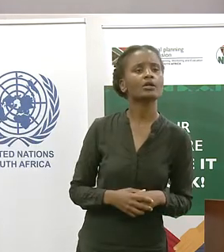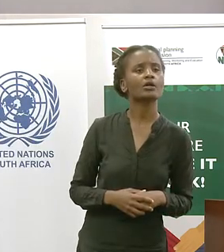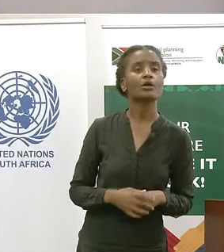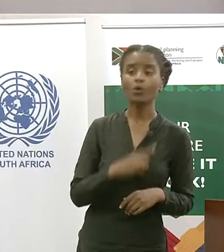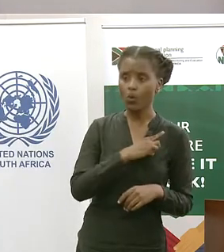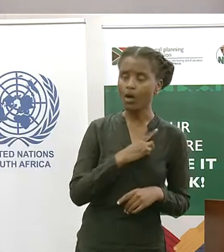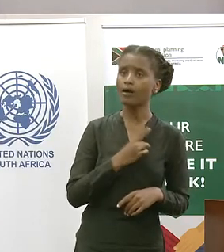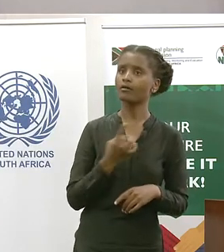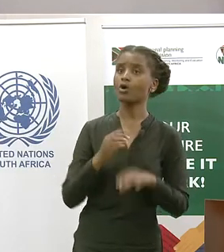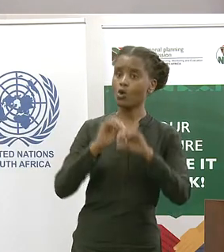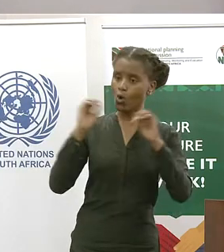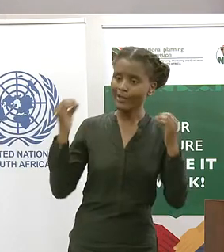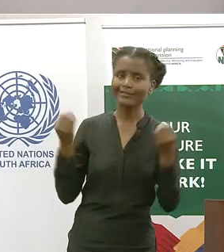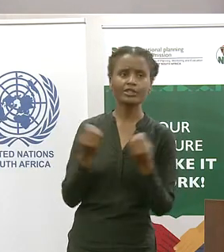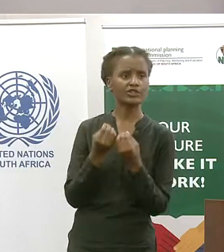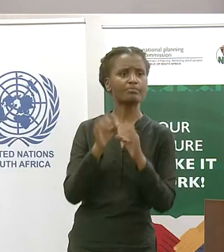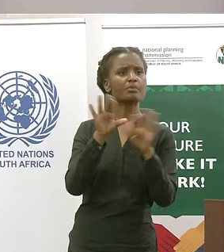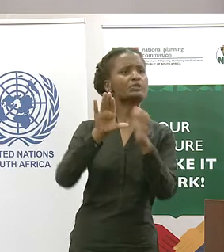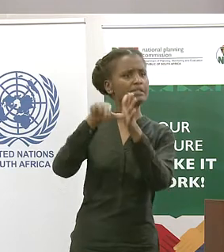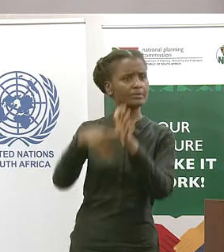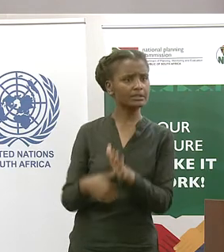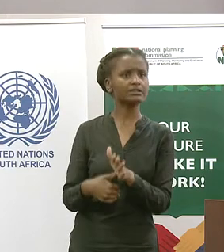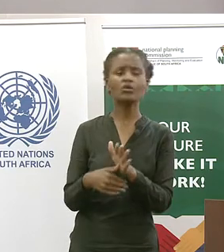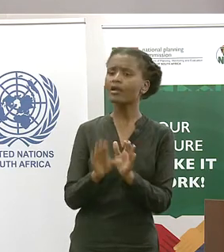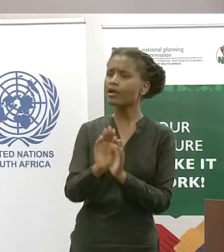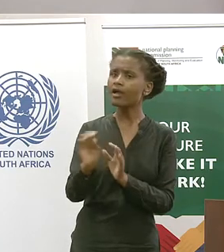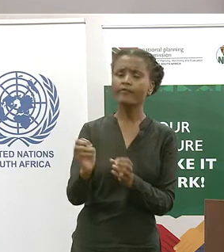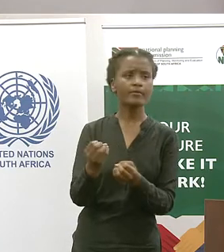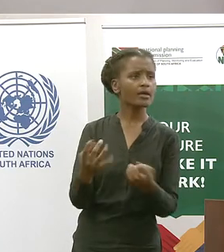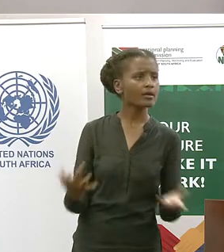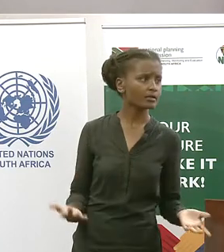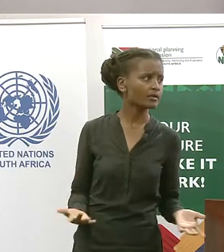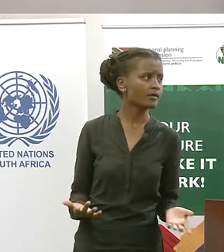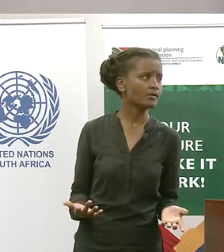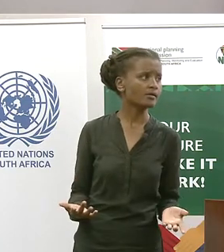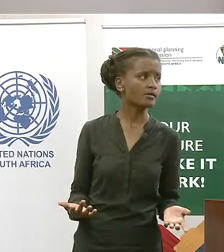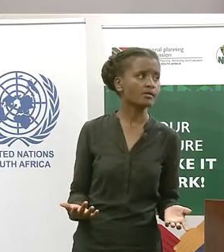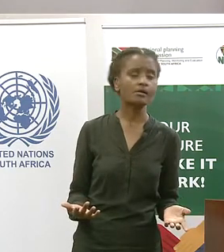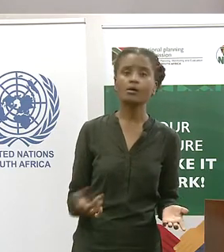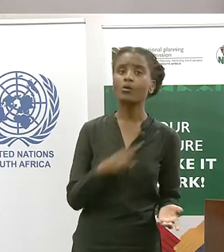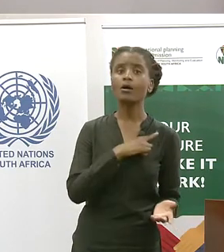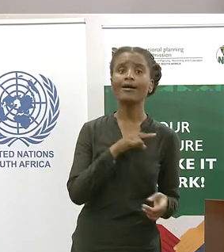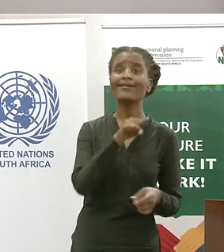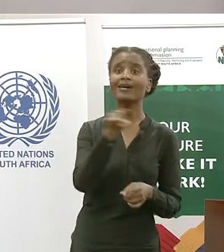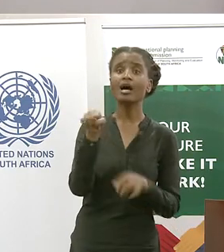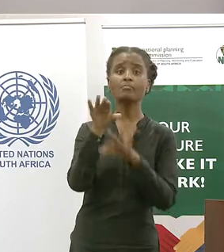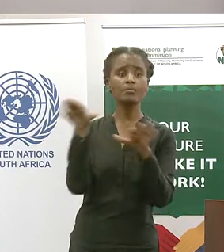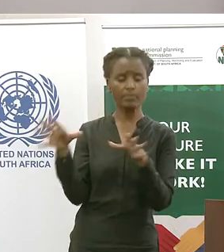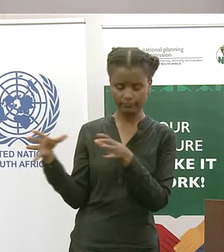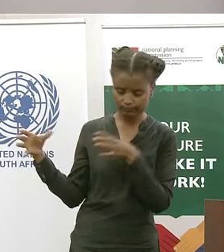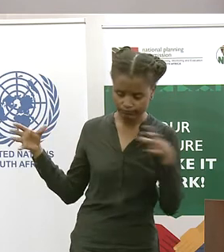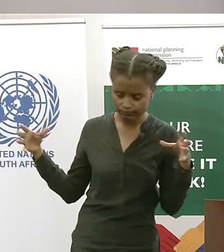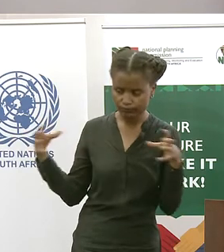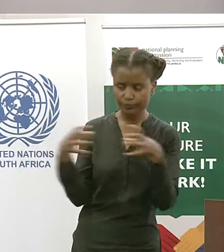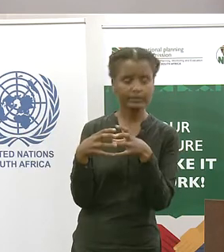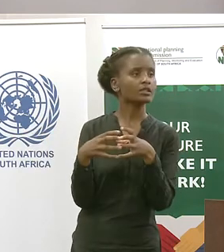the organizations of disabled people and the organization for disabled people. And these people, they need to come together and